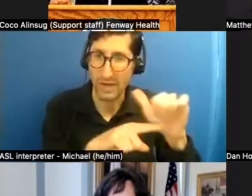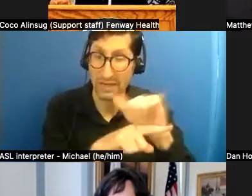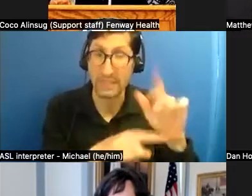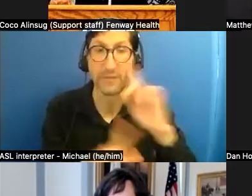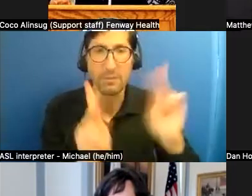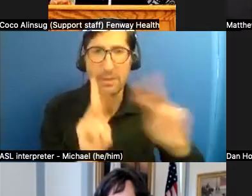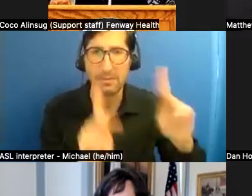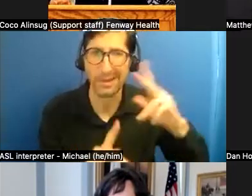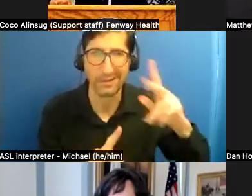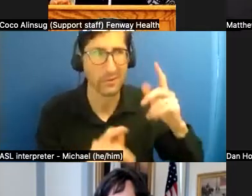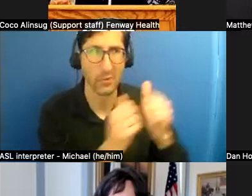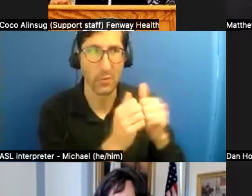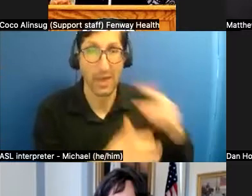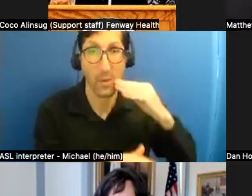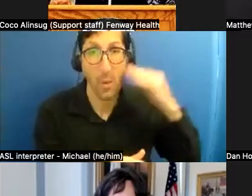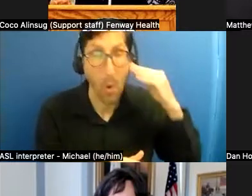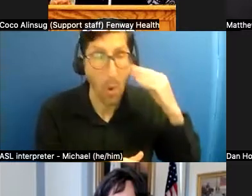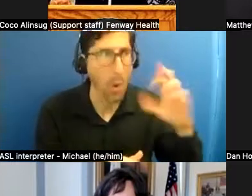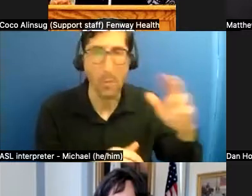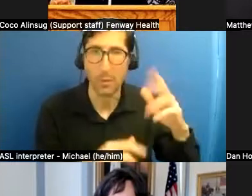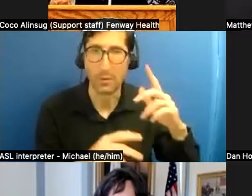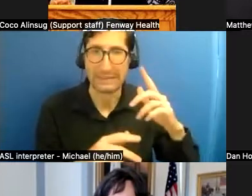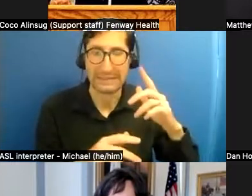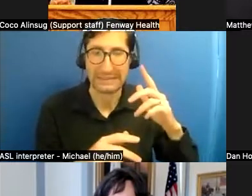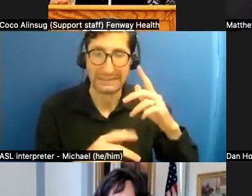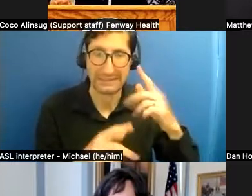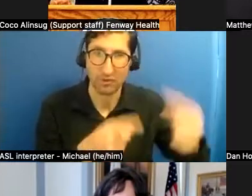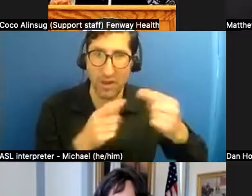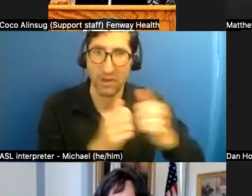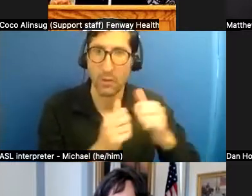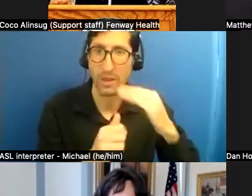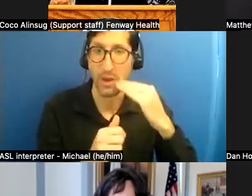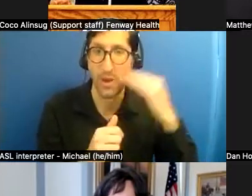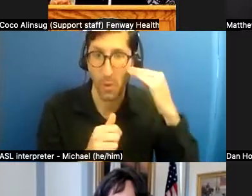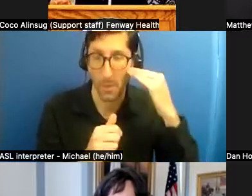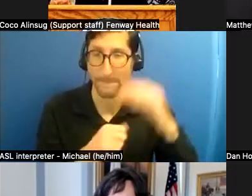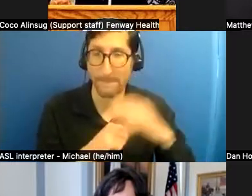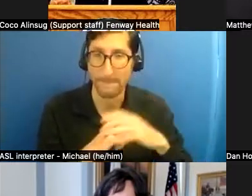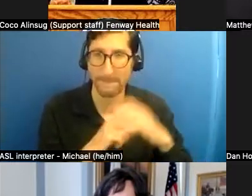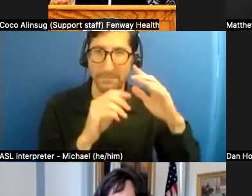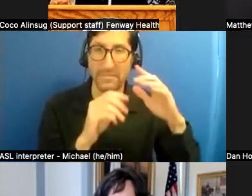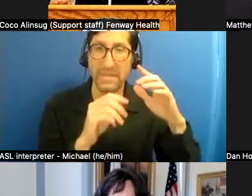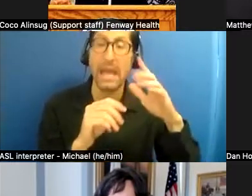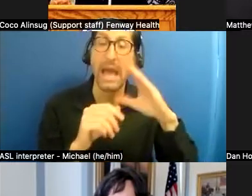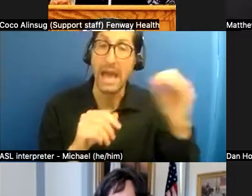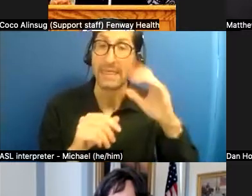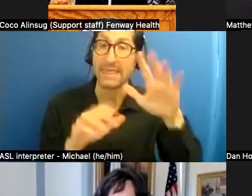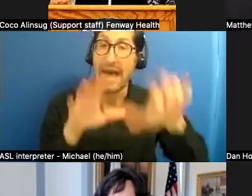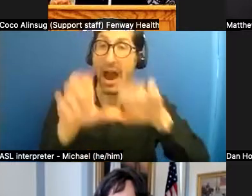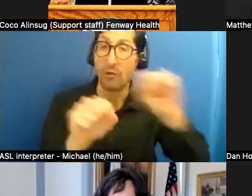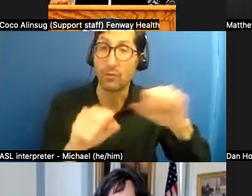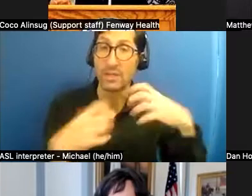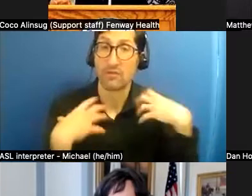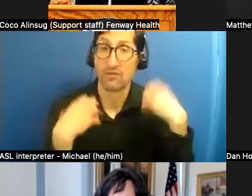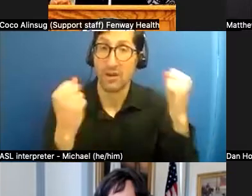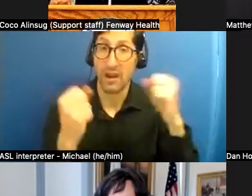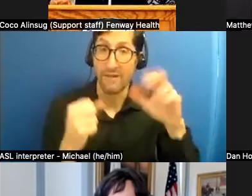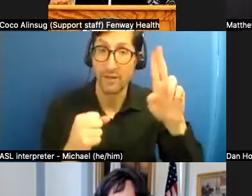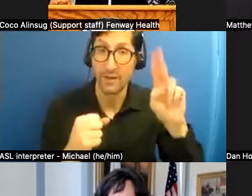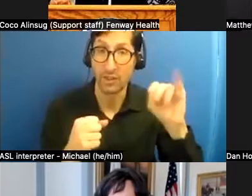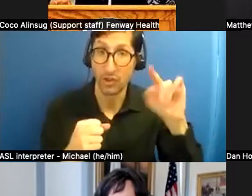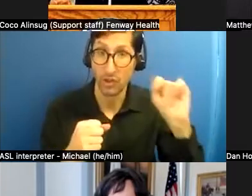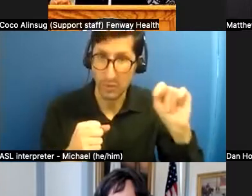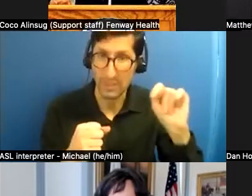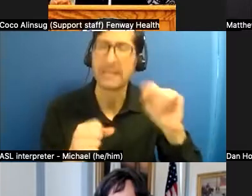experiencing homelessness and indoor housing instability. In addition, the city's Community Outreach Help and Recovery Unit has been able to conduct numerous